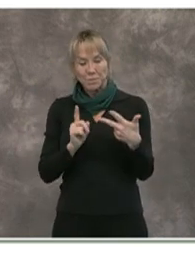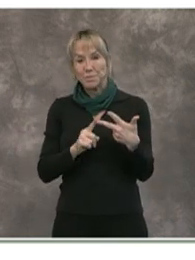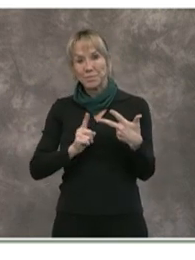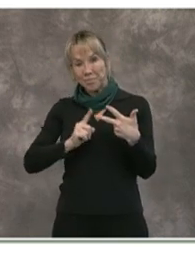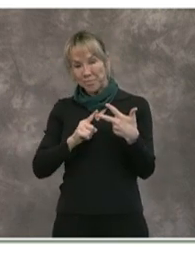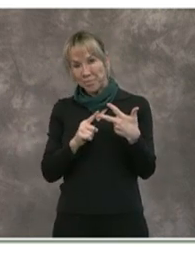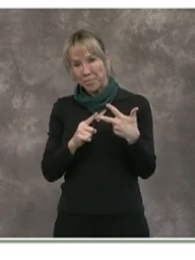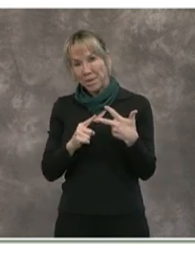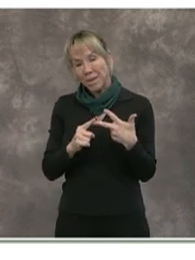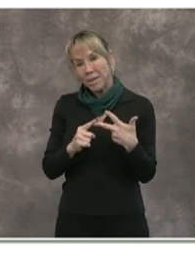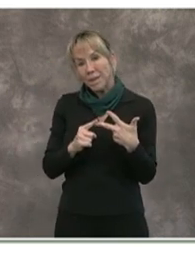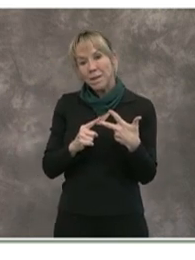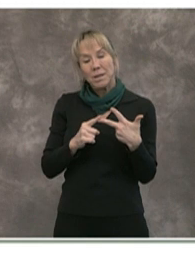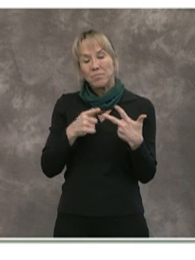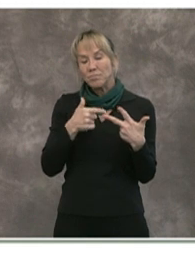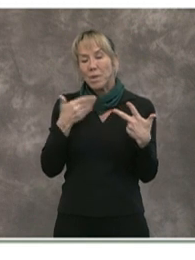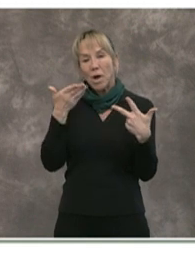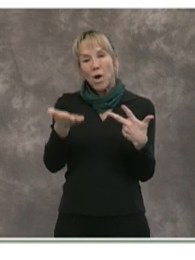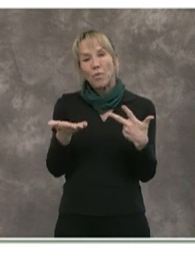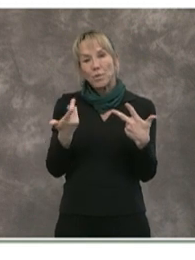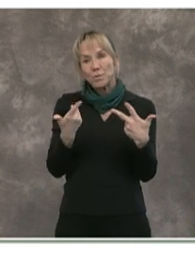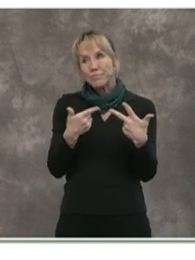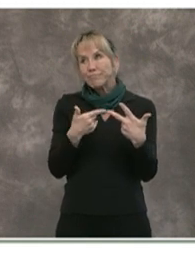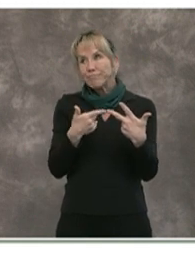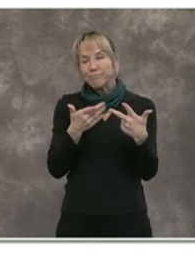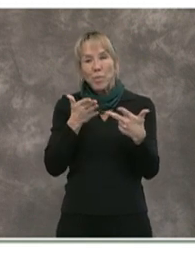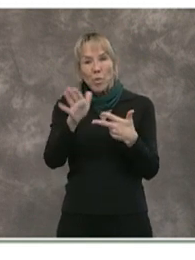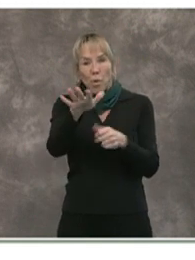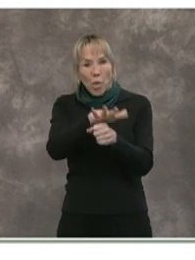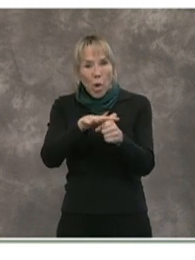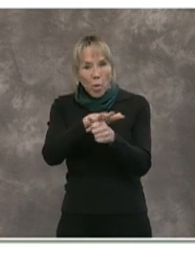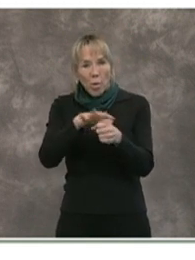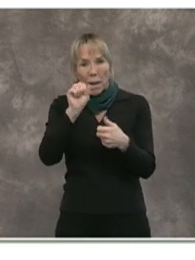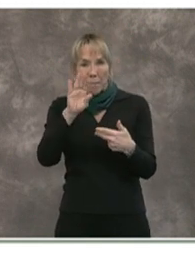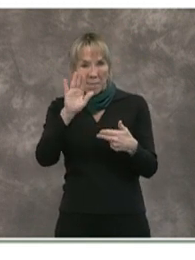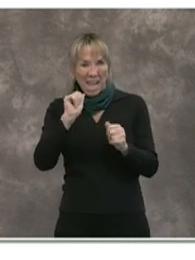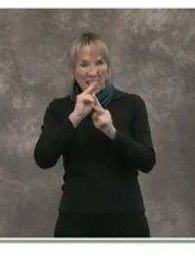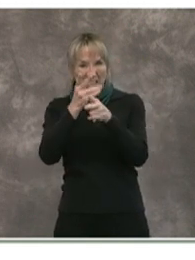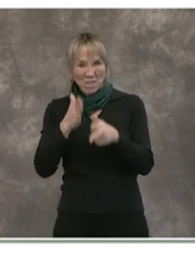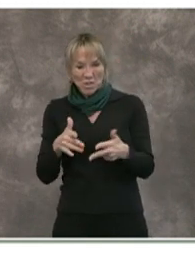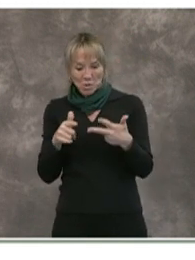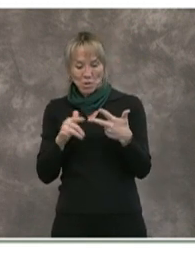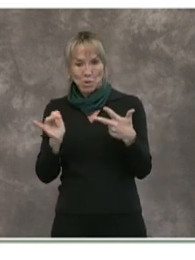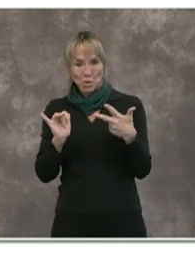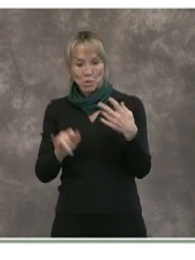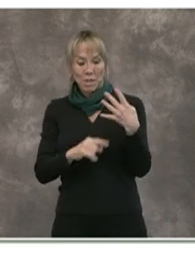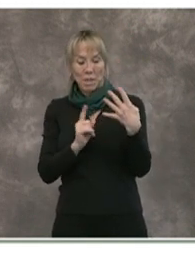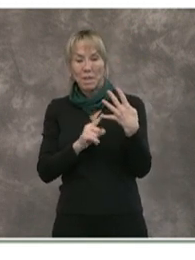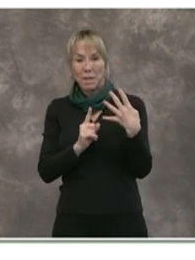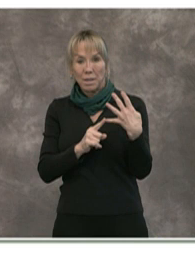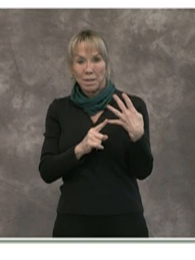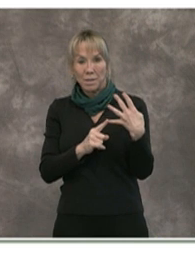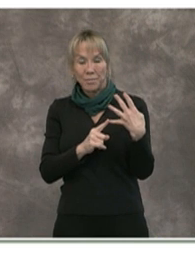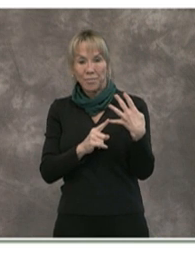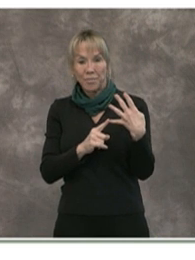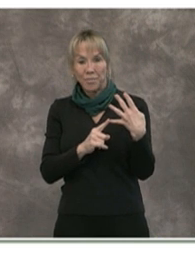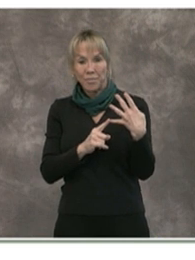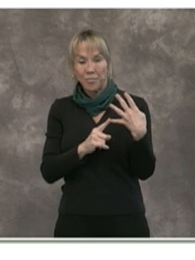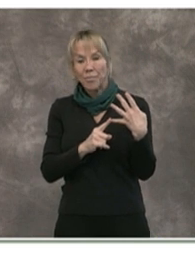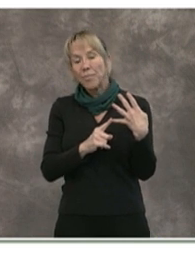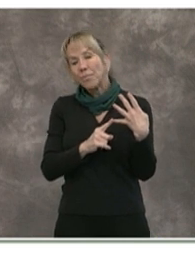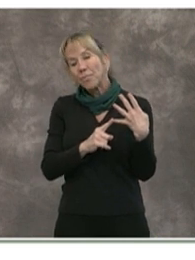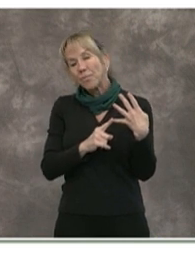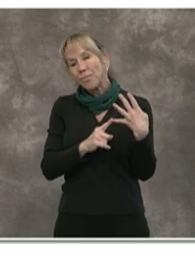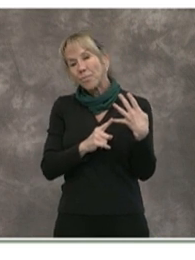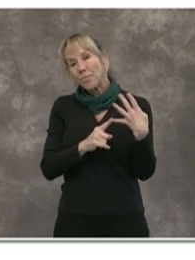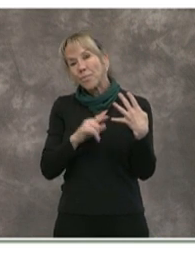Express Bridge Loan offered through local SBA lenders, and the loan and